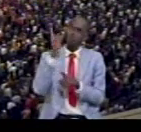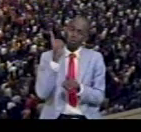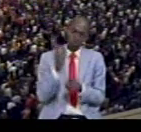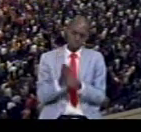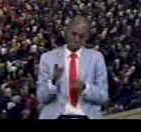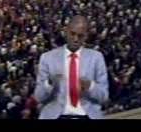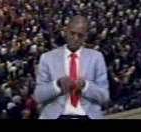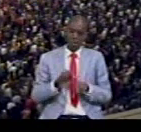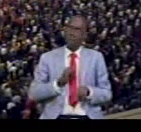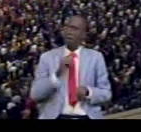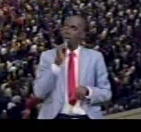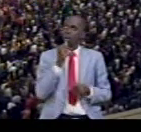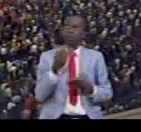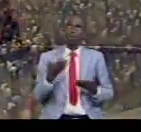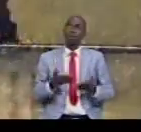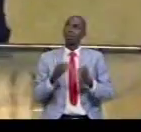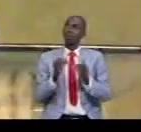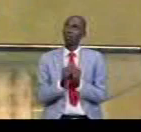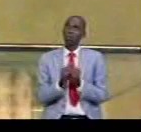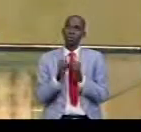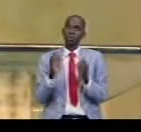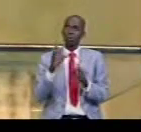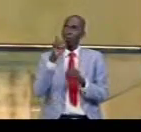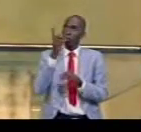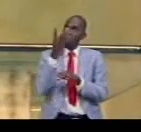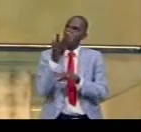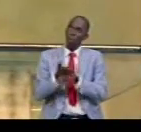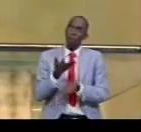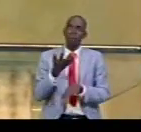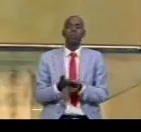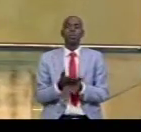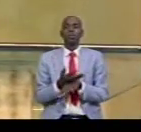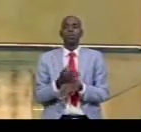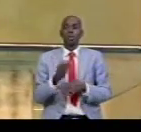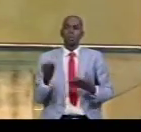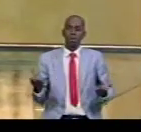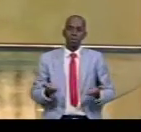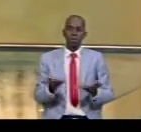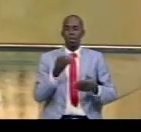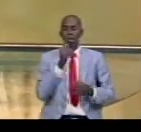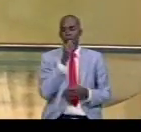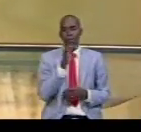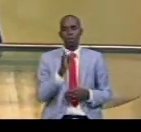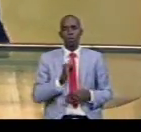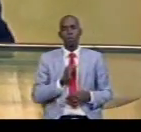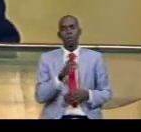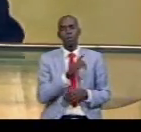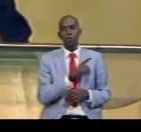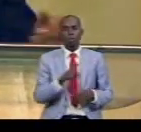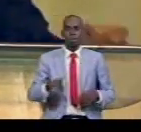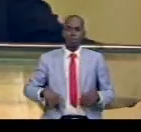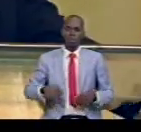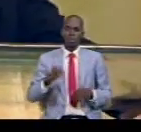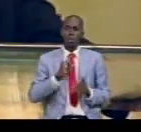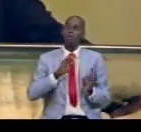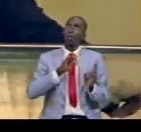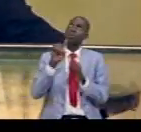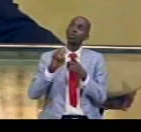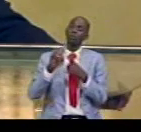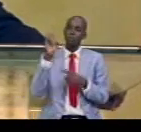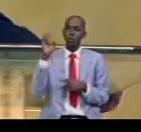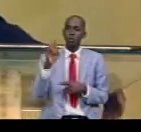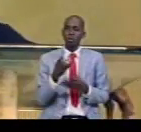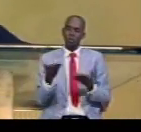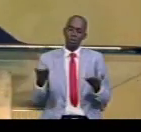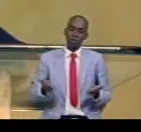me. Your body was broken for me. And Lord, here am I, here am I, here am I, here am I come unto you. I come unto